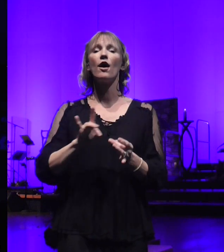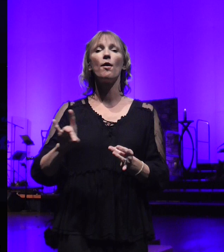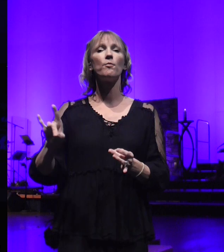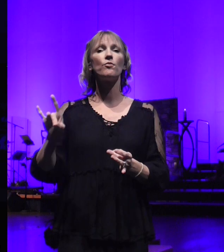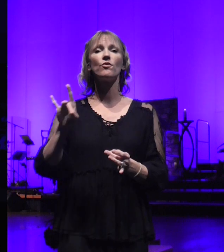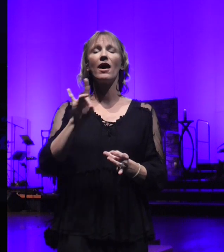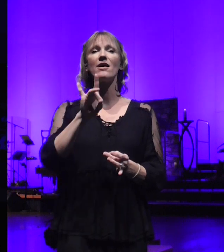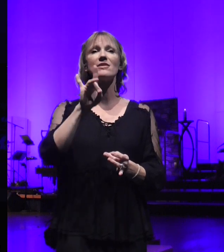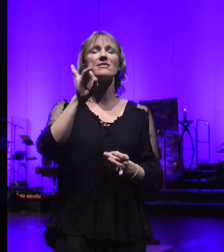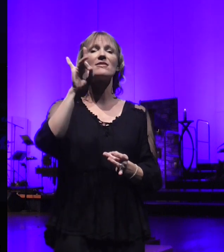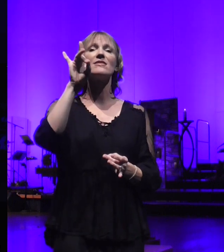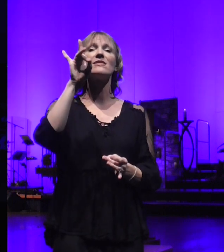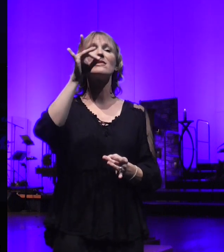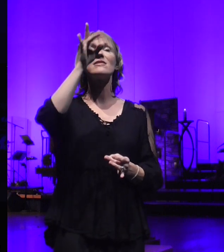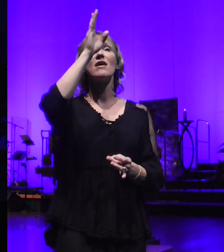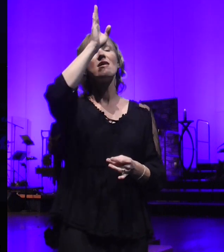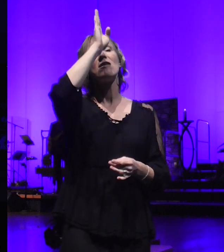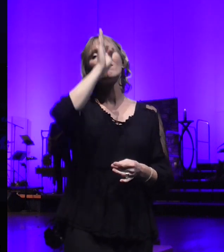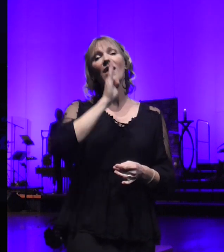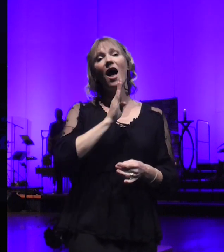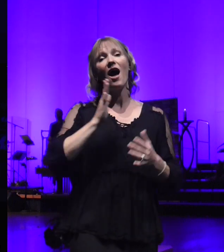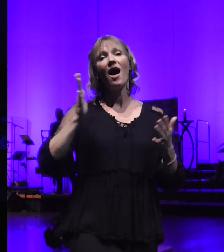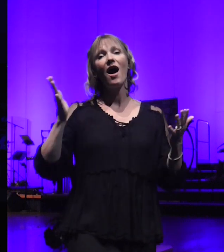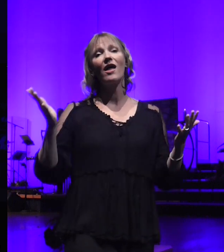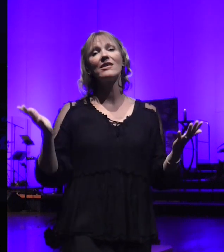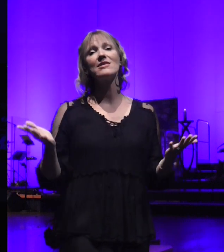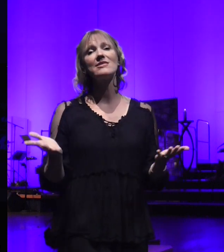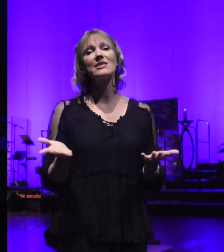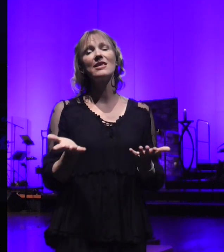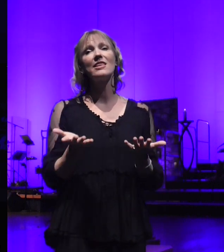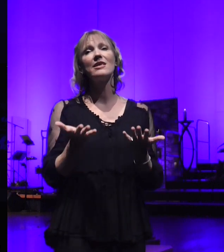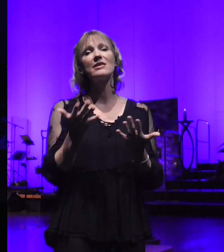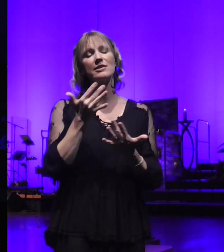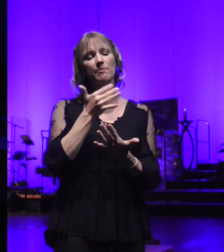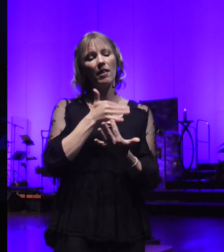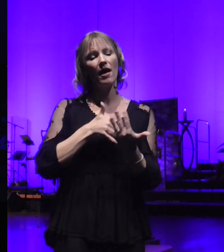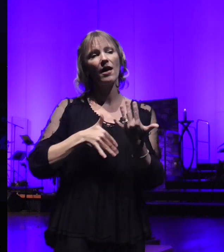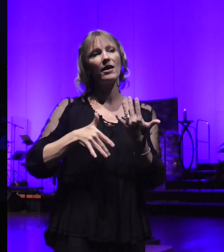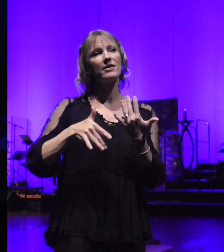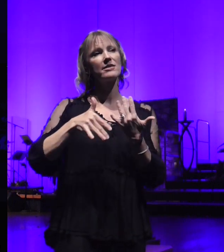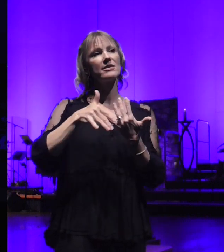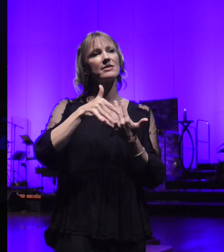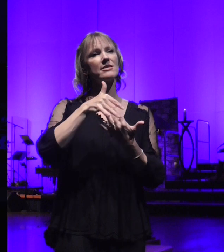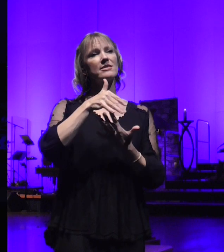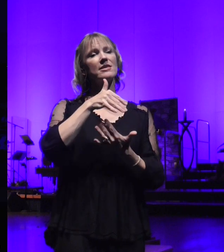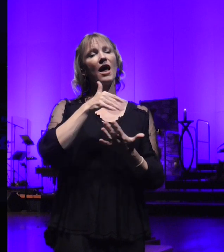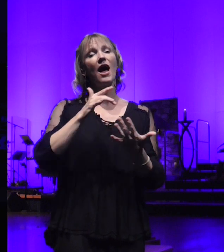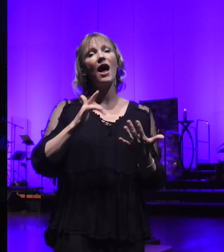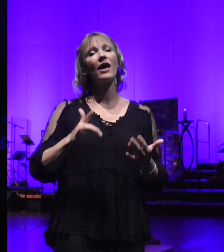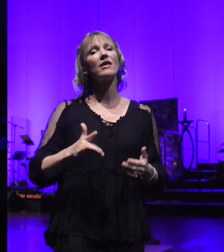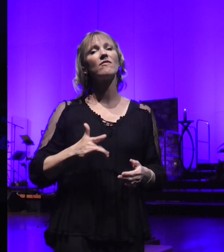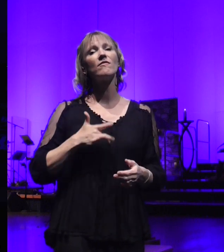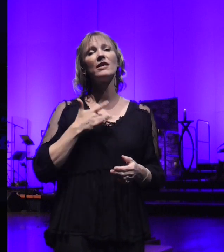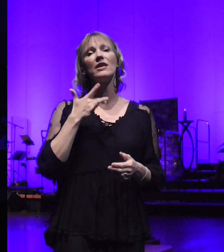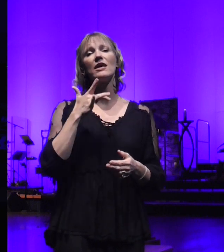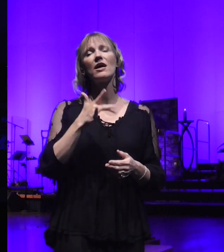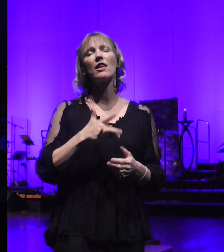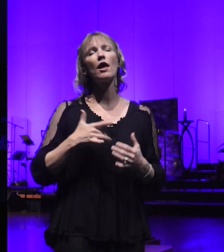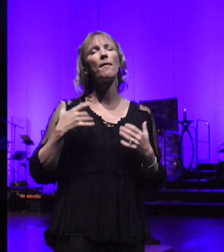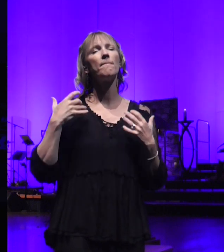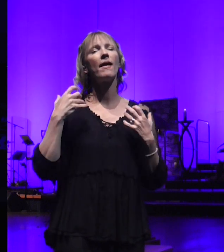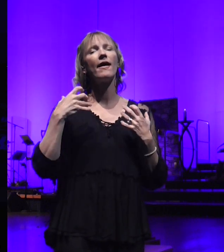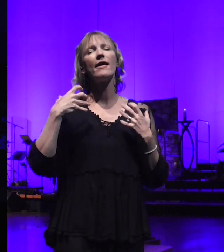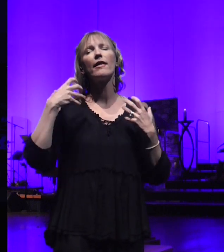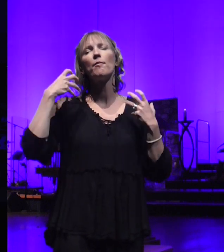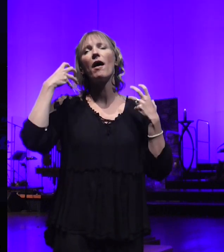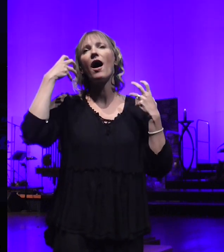Surely the presence of God is in this place. I can feel